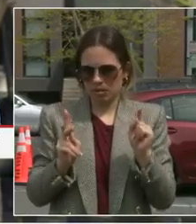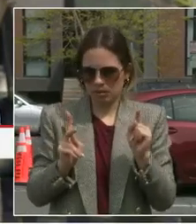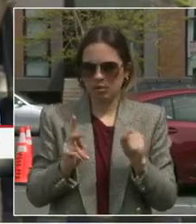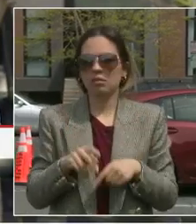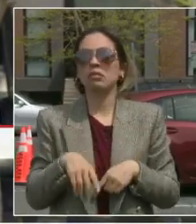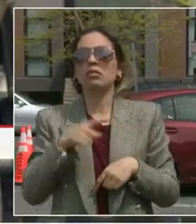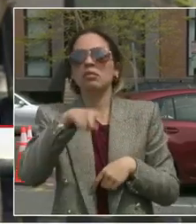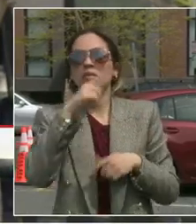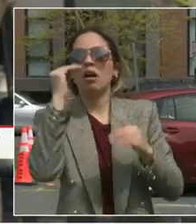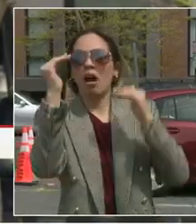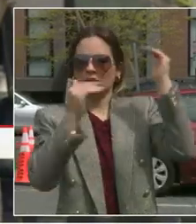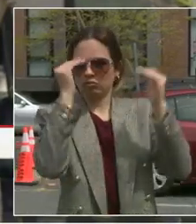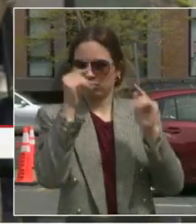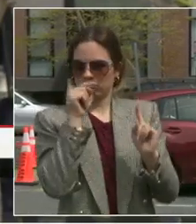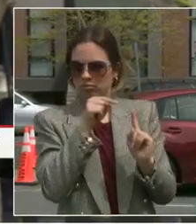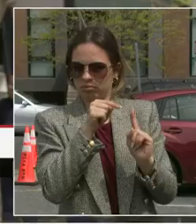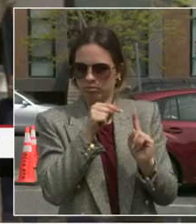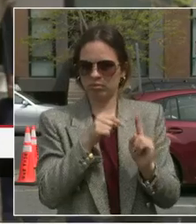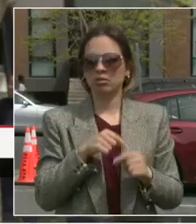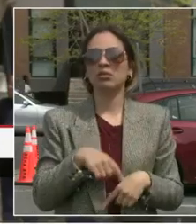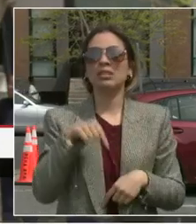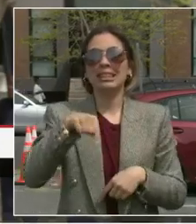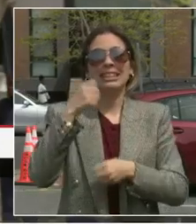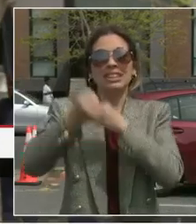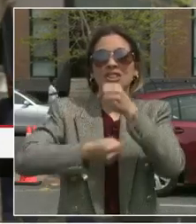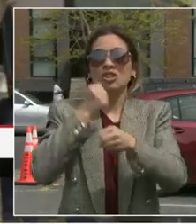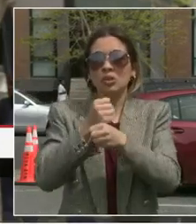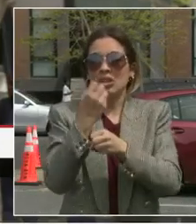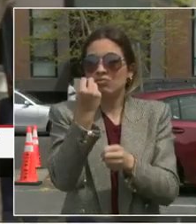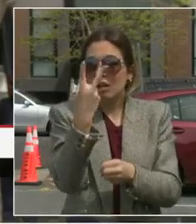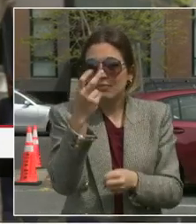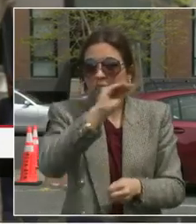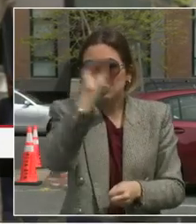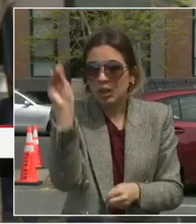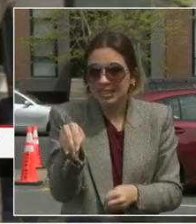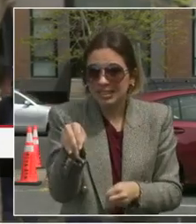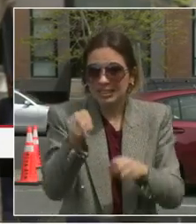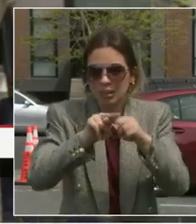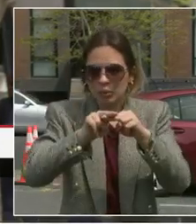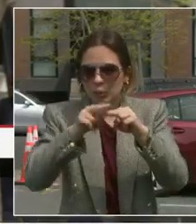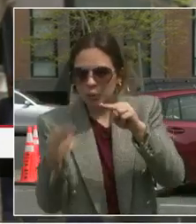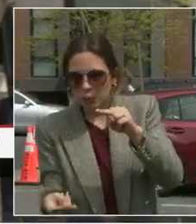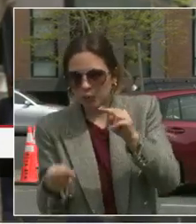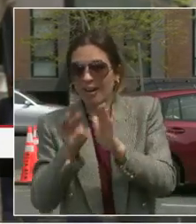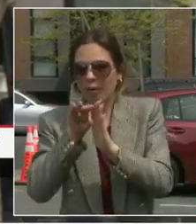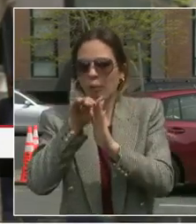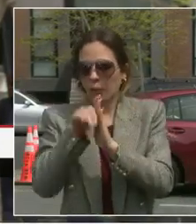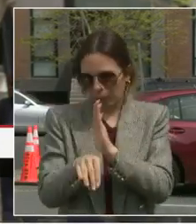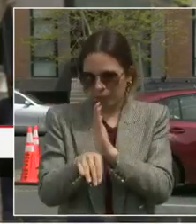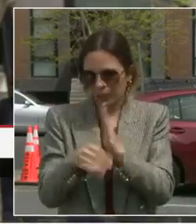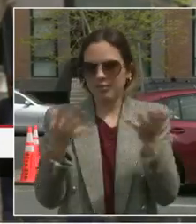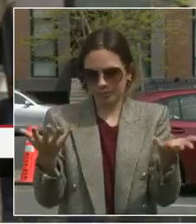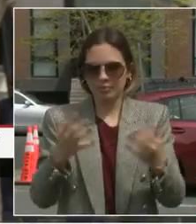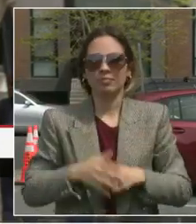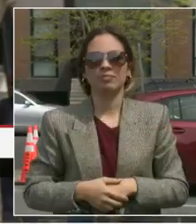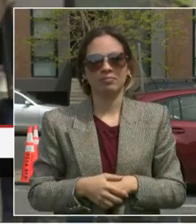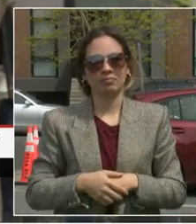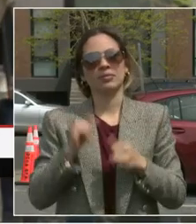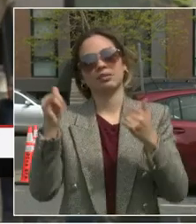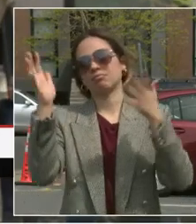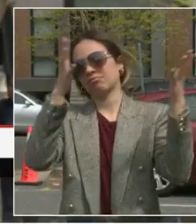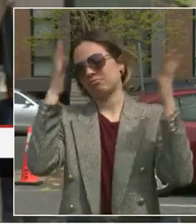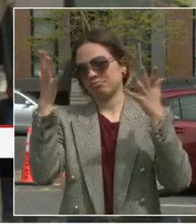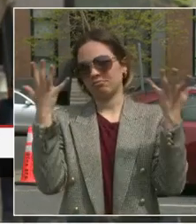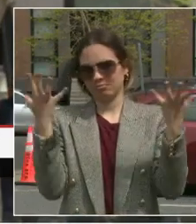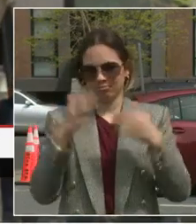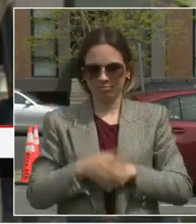a 12% decrease among single adults. So while this is all good news, and we should all